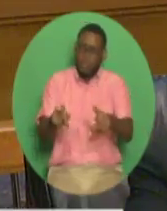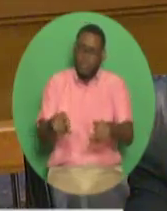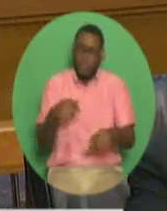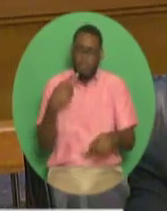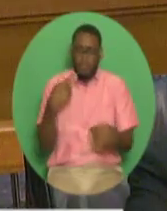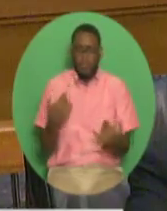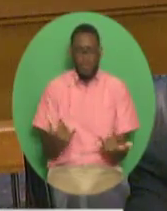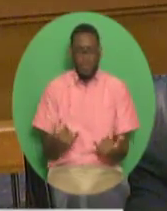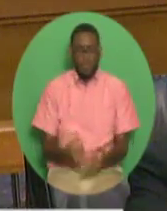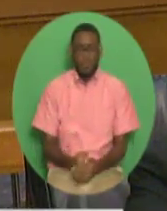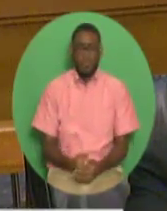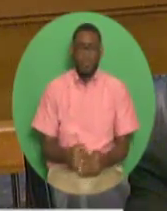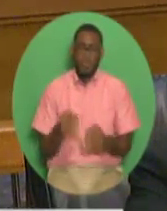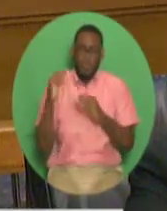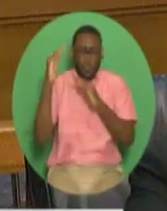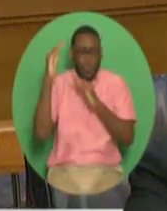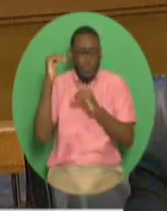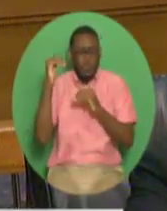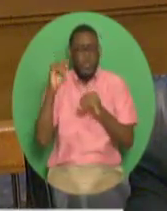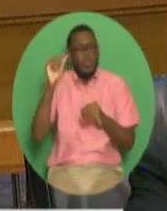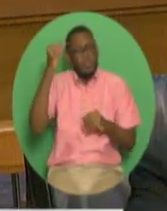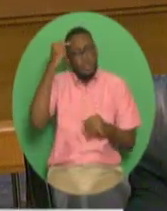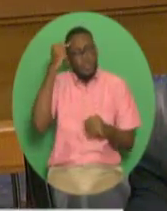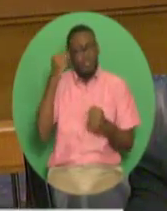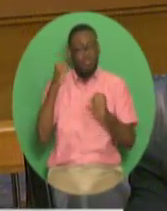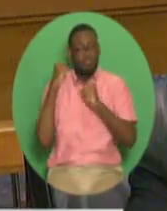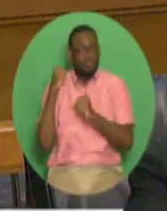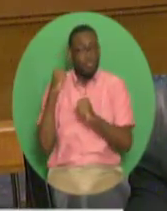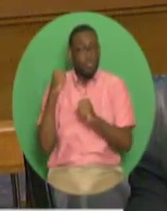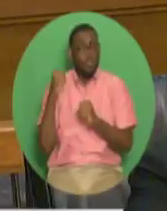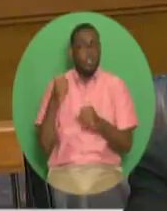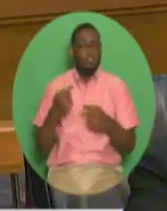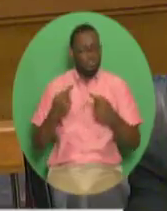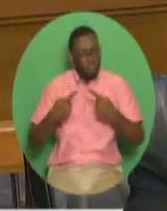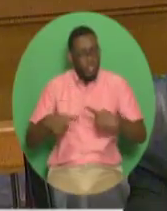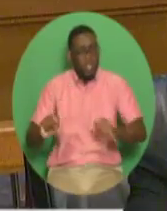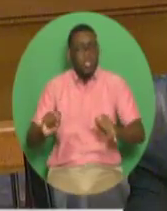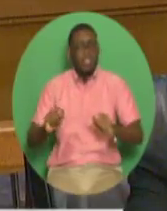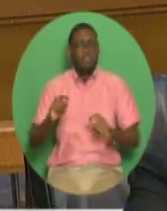would hope that the government has the strength. I'm sure that,